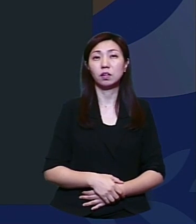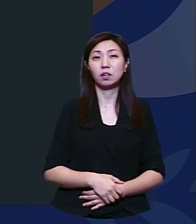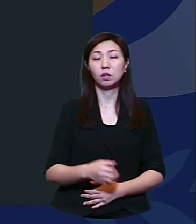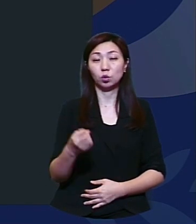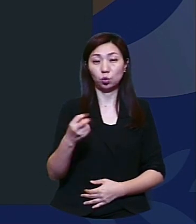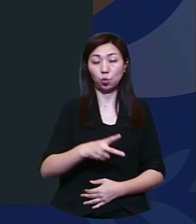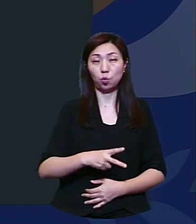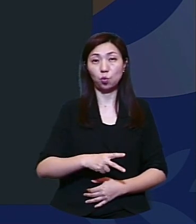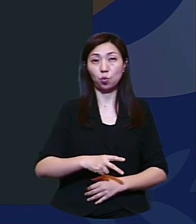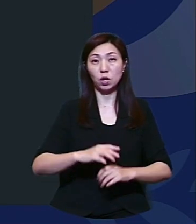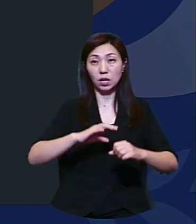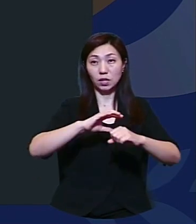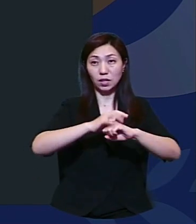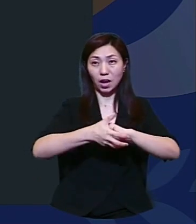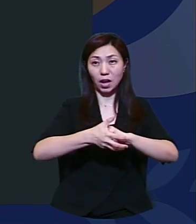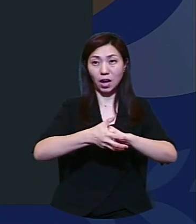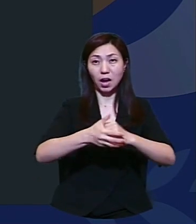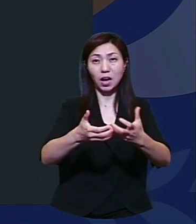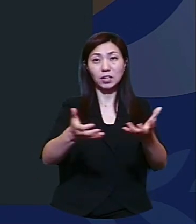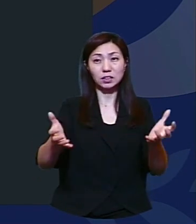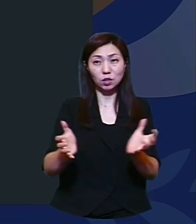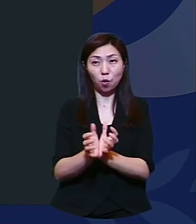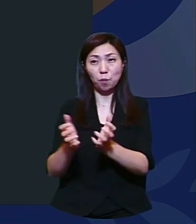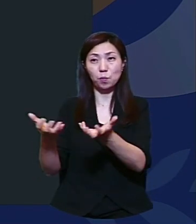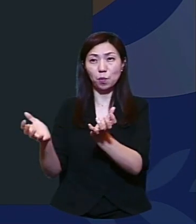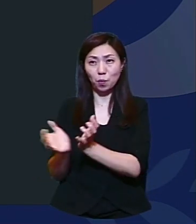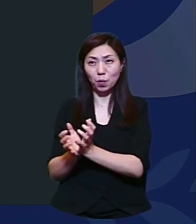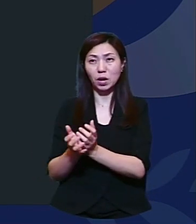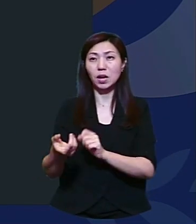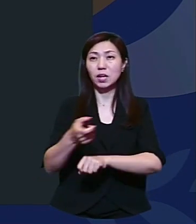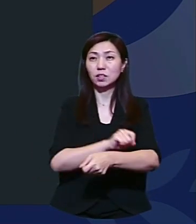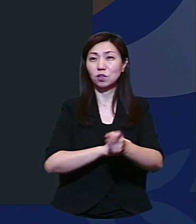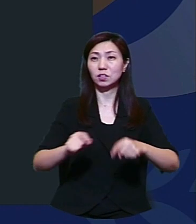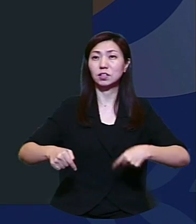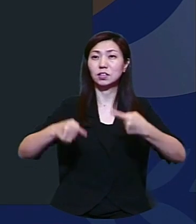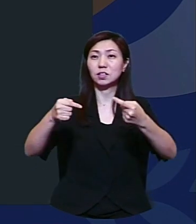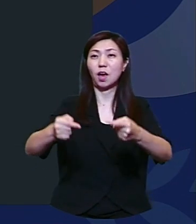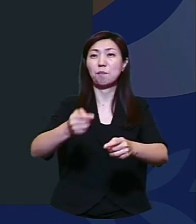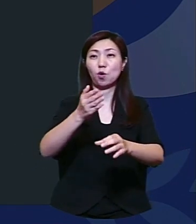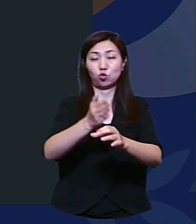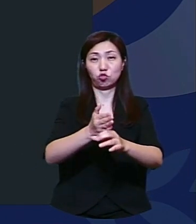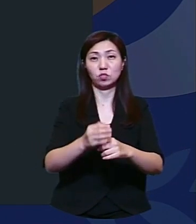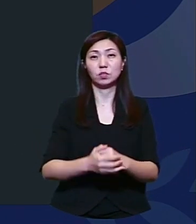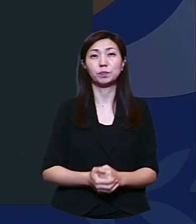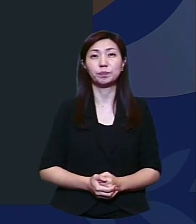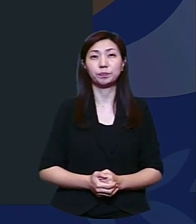area, and perhaps a unified platform